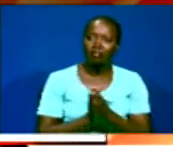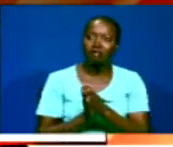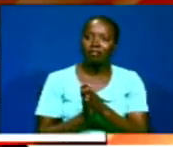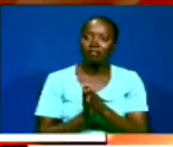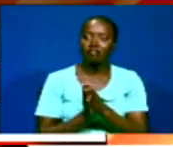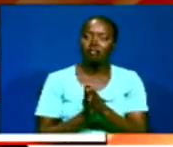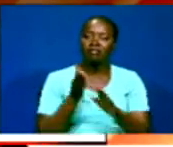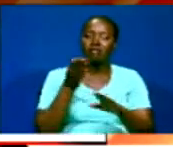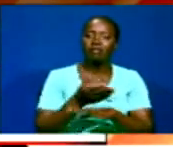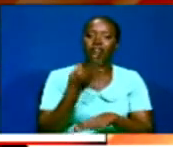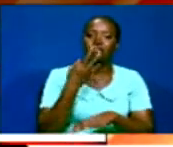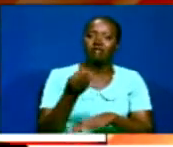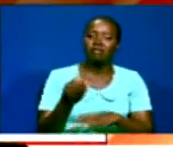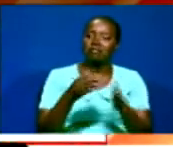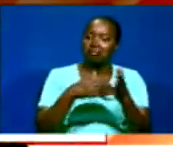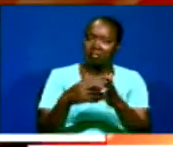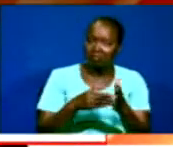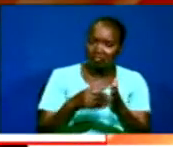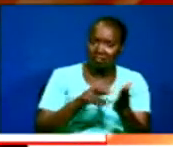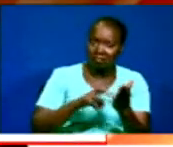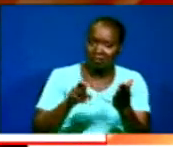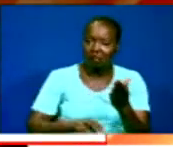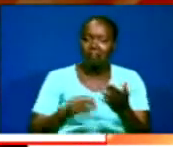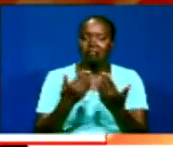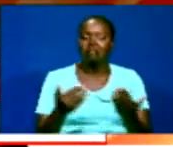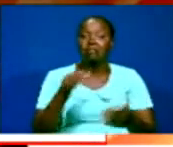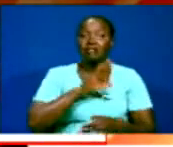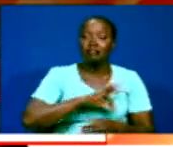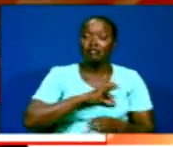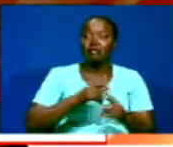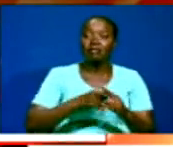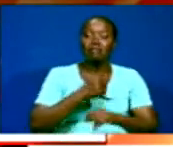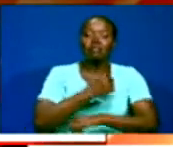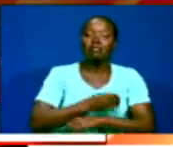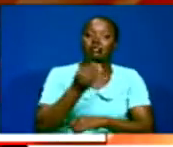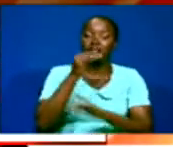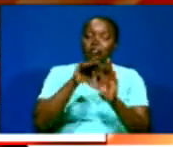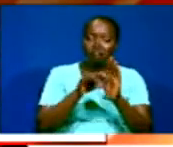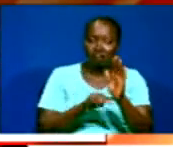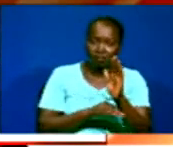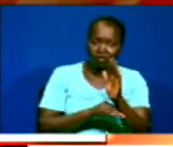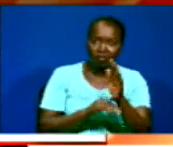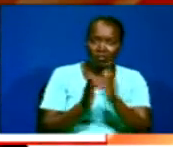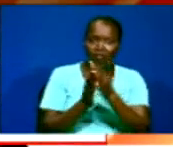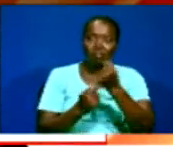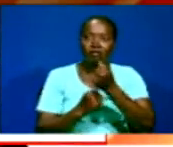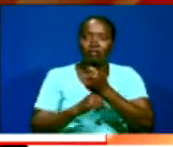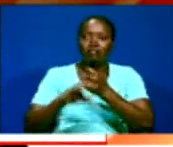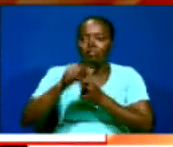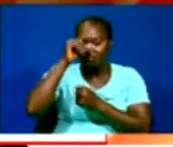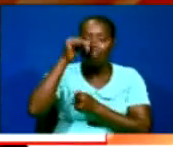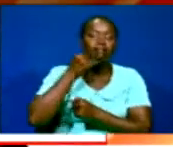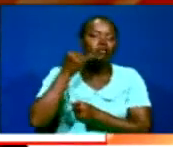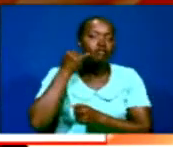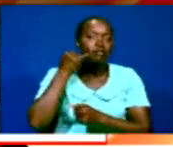Over 300 vulnerable and disadvantaged children are set to benefit from a school feeding program after well-wishers and the county government of Nakuru